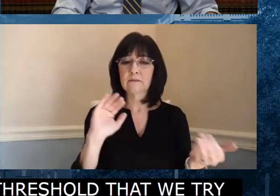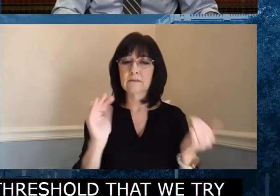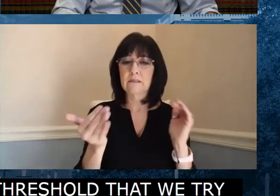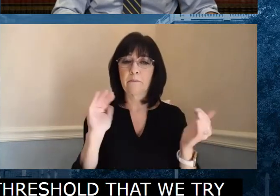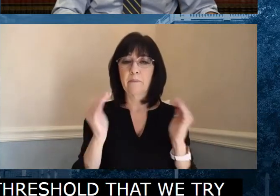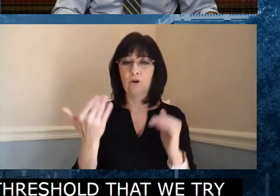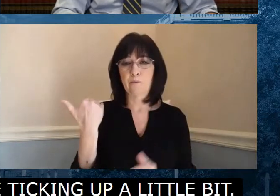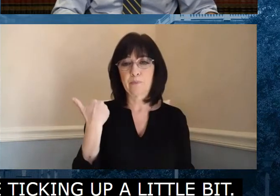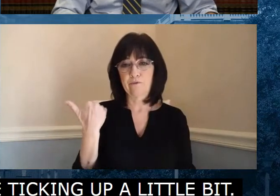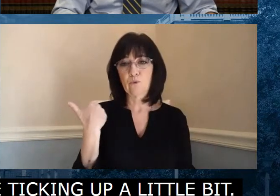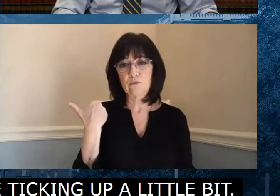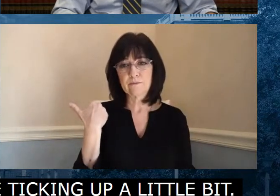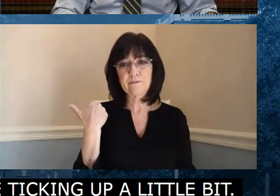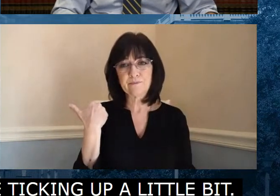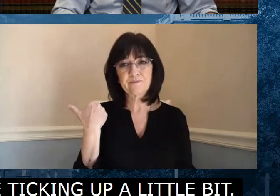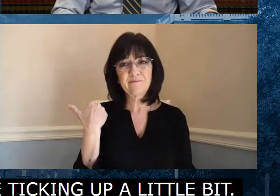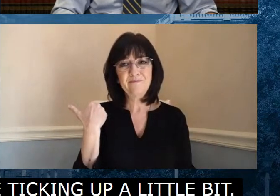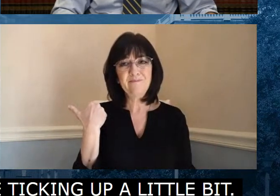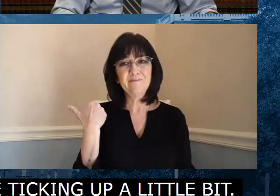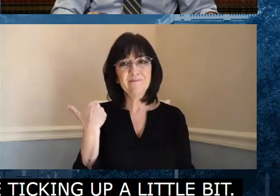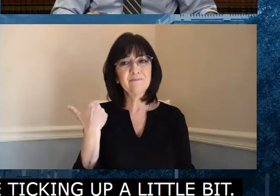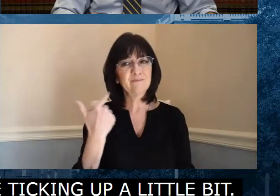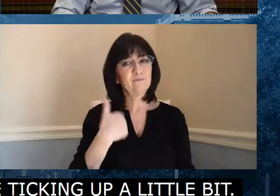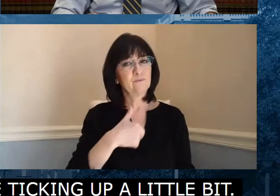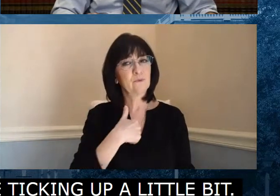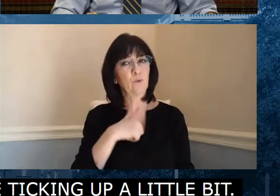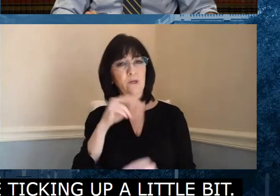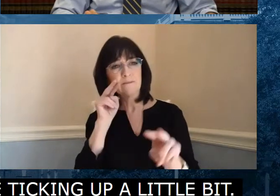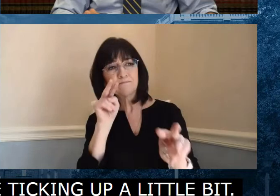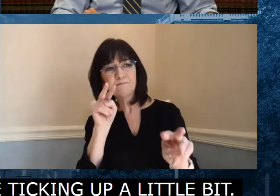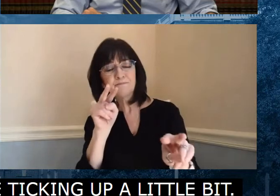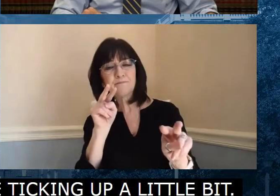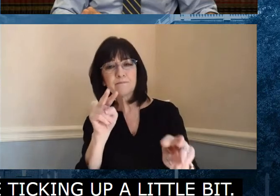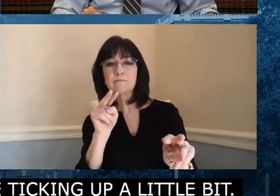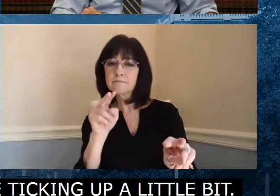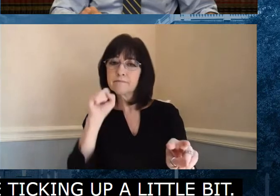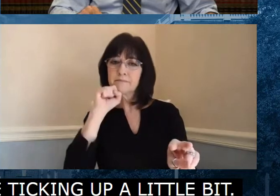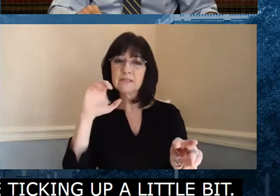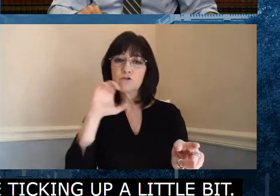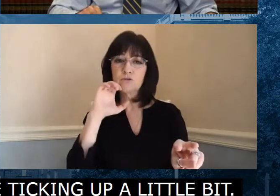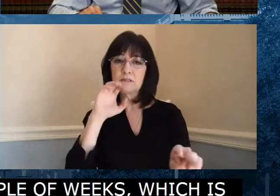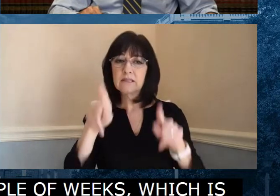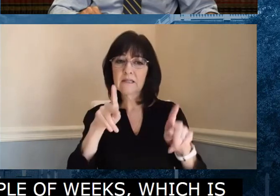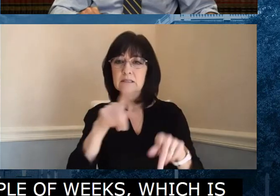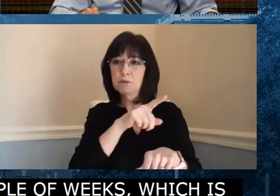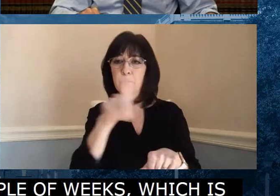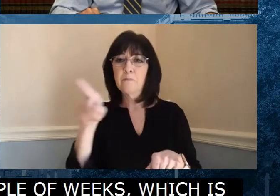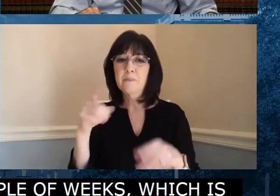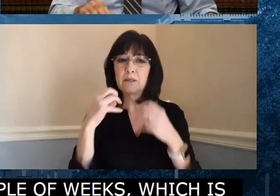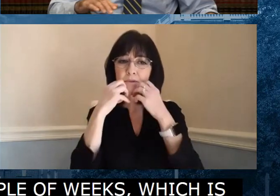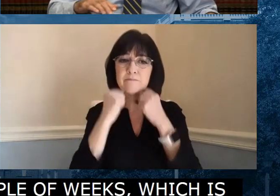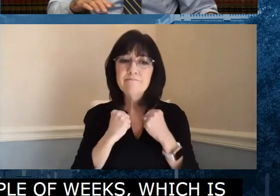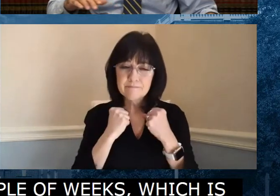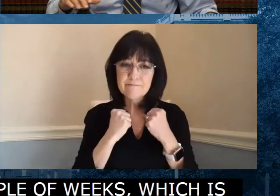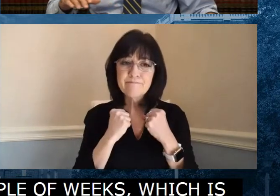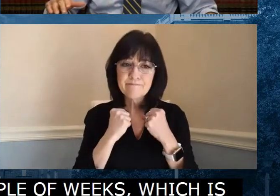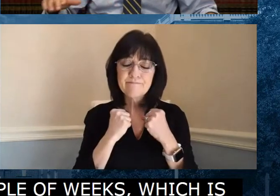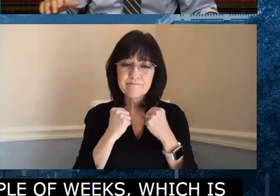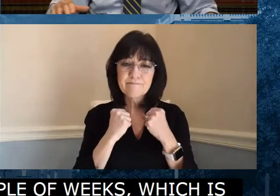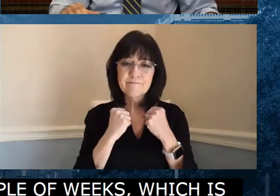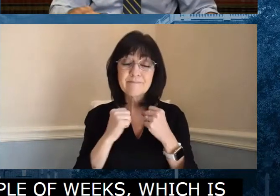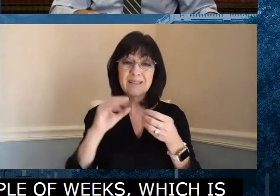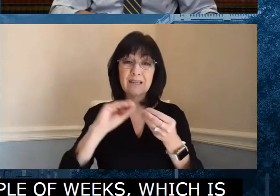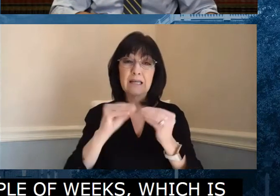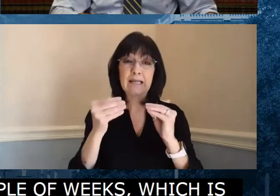particularly with the number of seniors, the most vulnerable population vaccinated, The number of fatalities has continued to